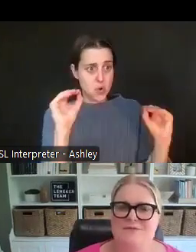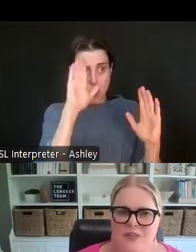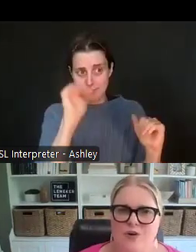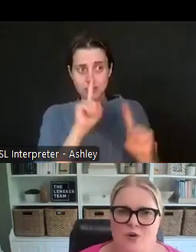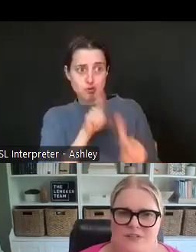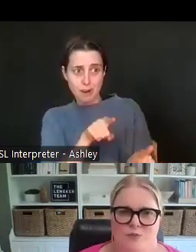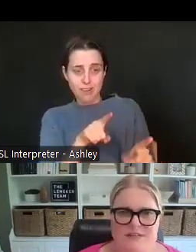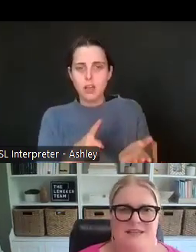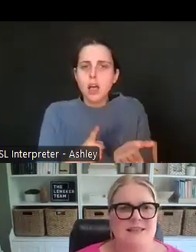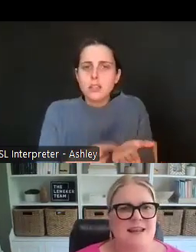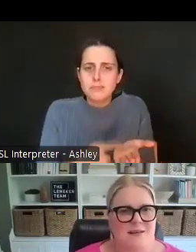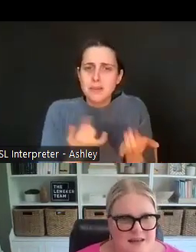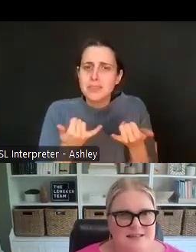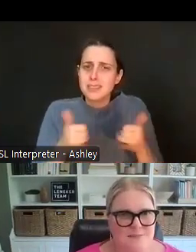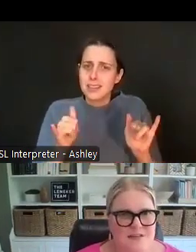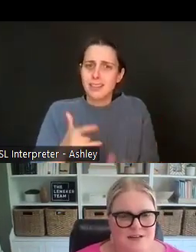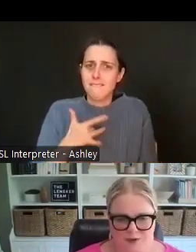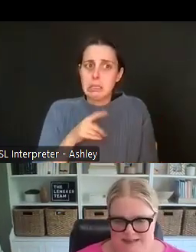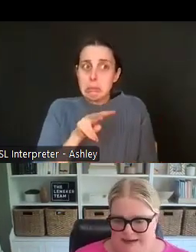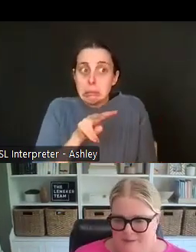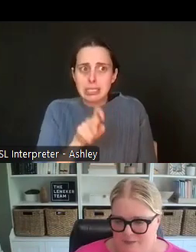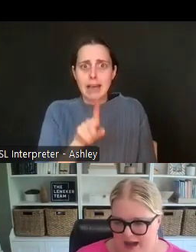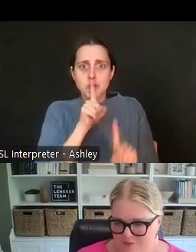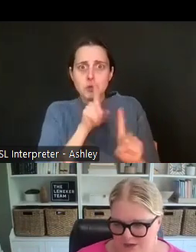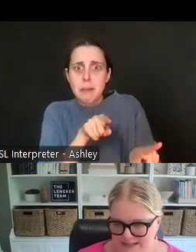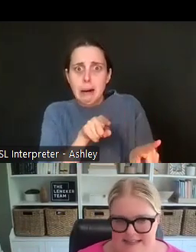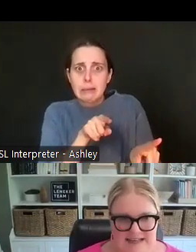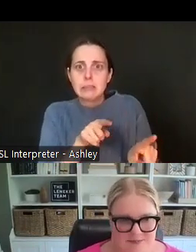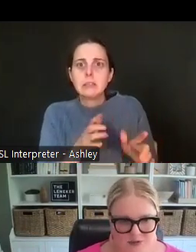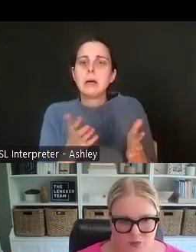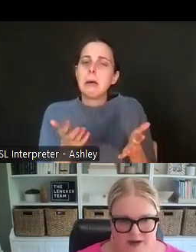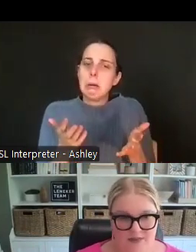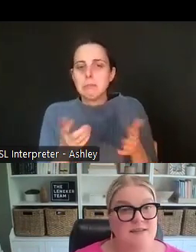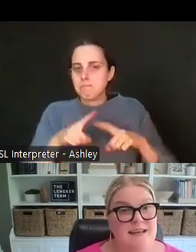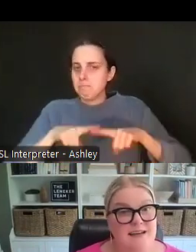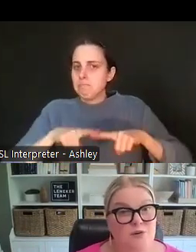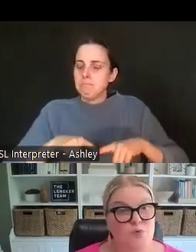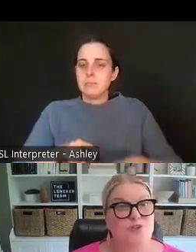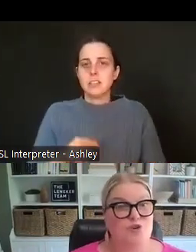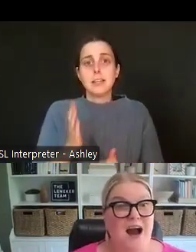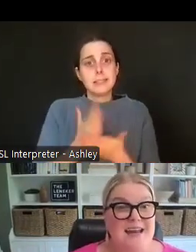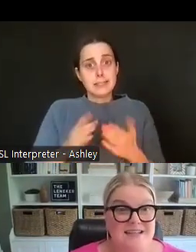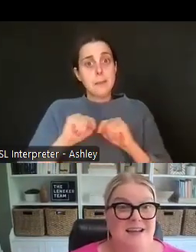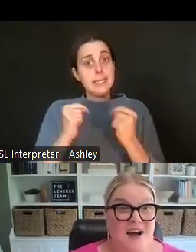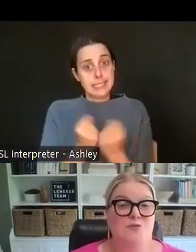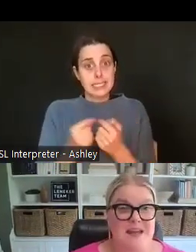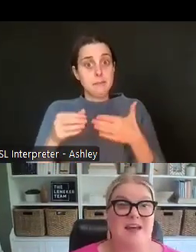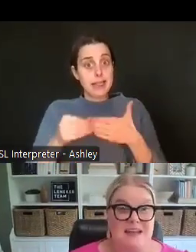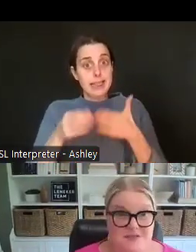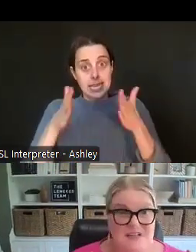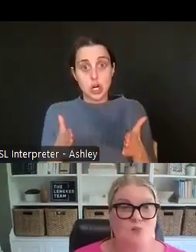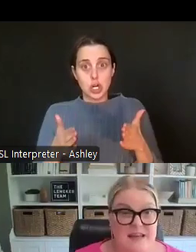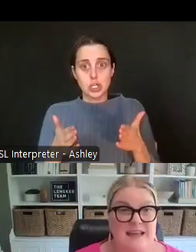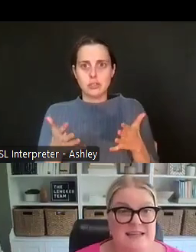like even though someone says that, it means something different. I've worked in teams where the leader who was trying to not create